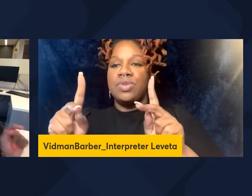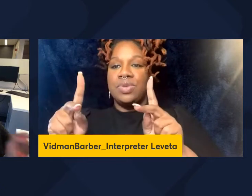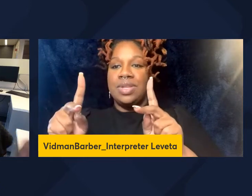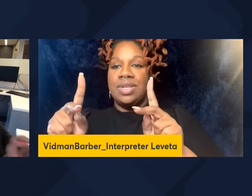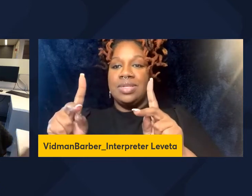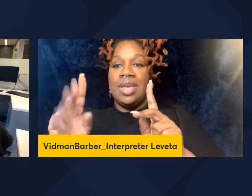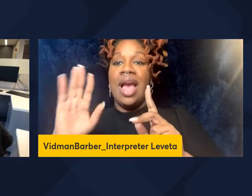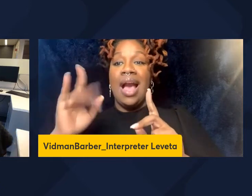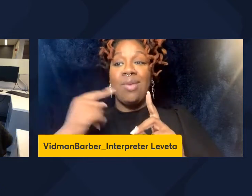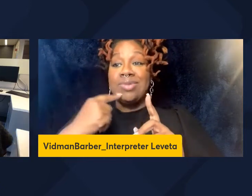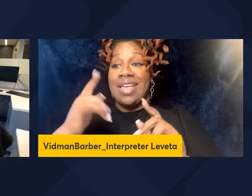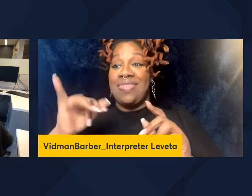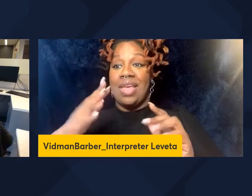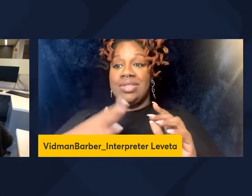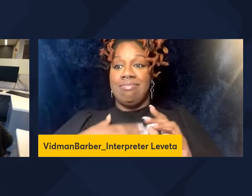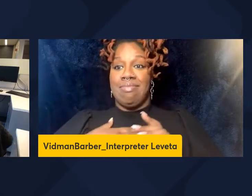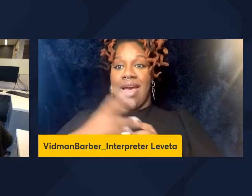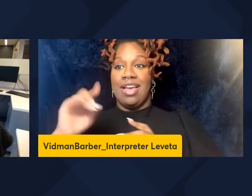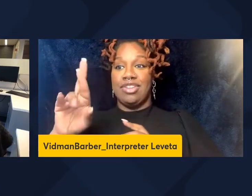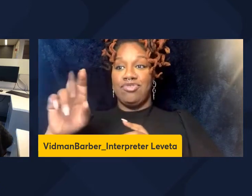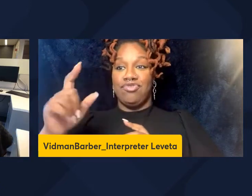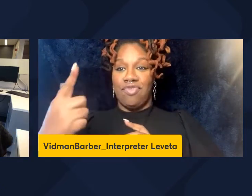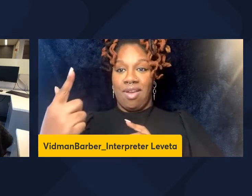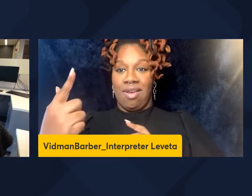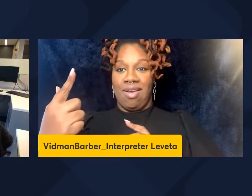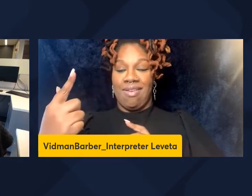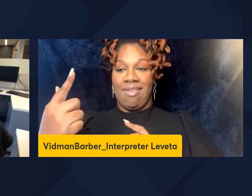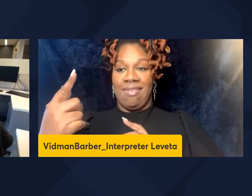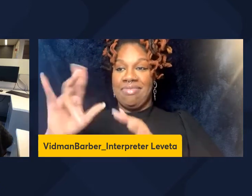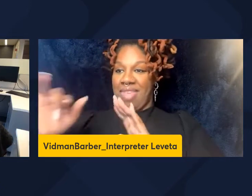drug. I'm the person who took that to the finish line.